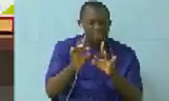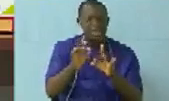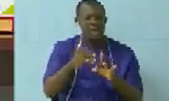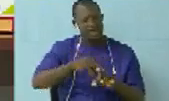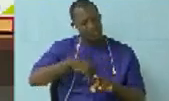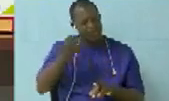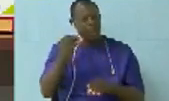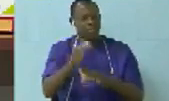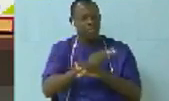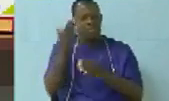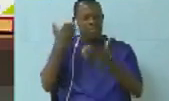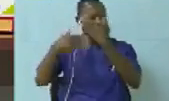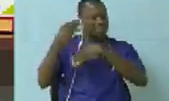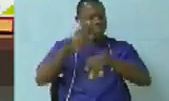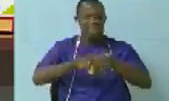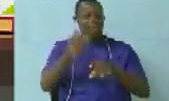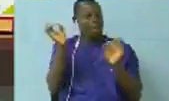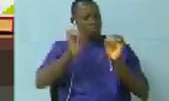That